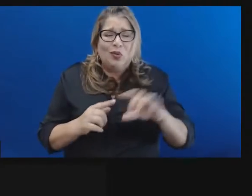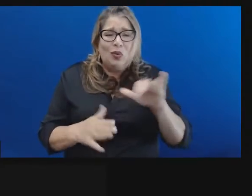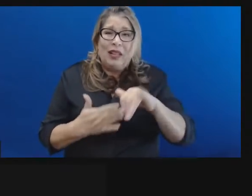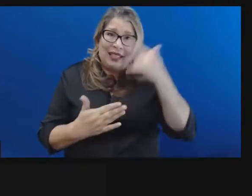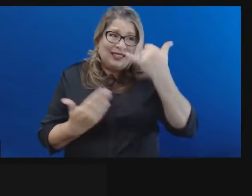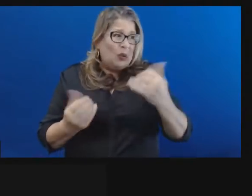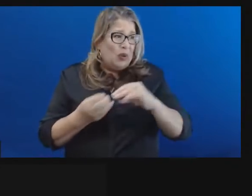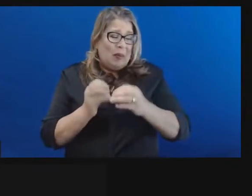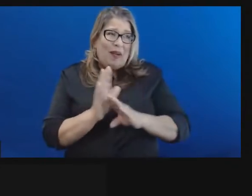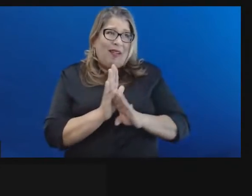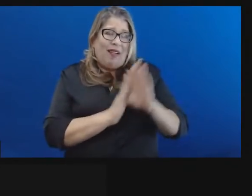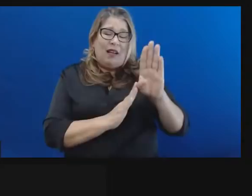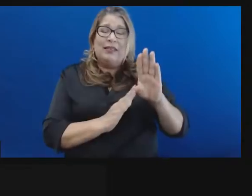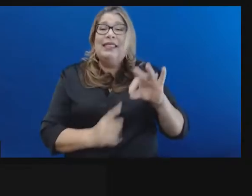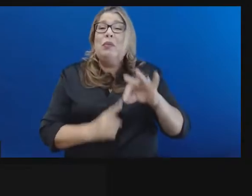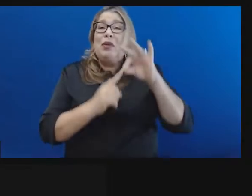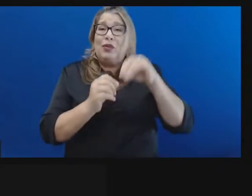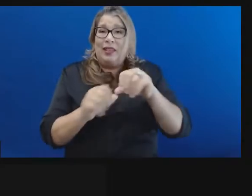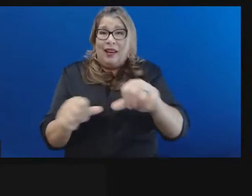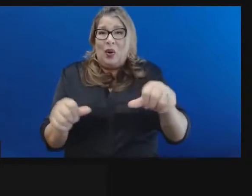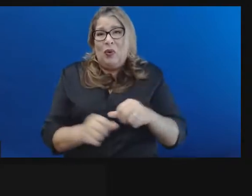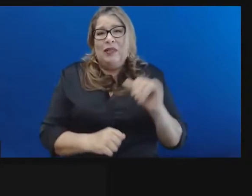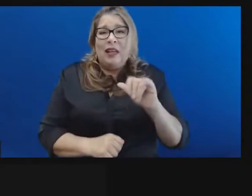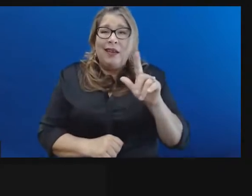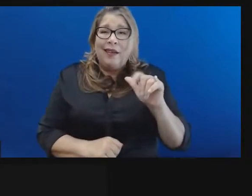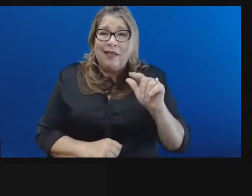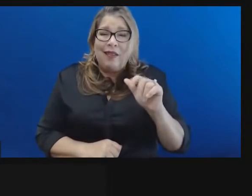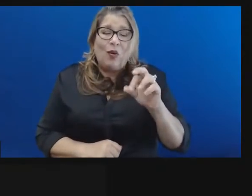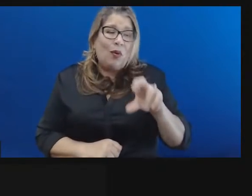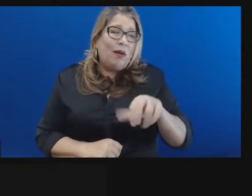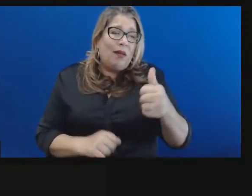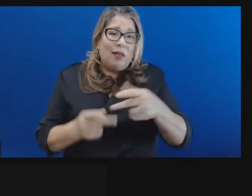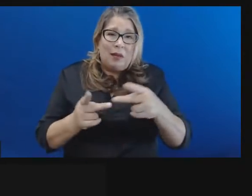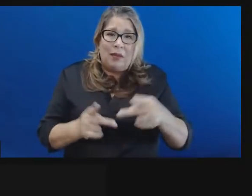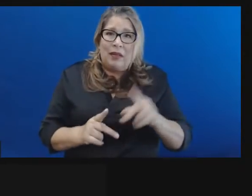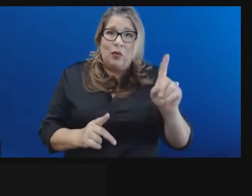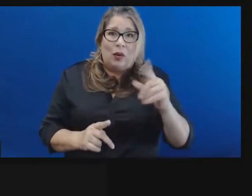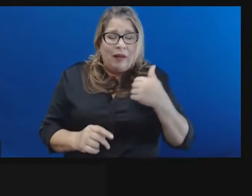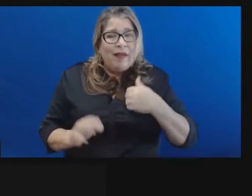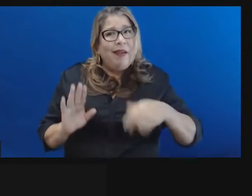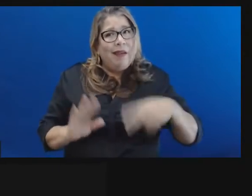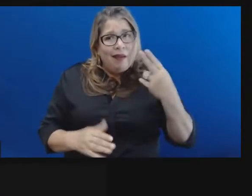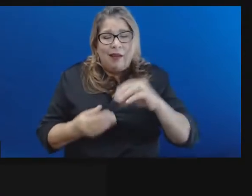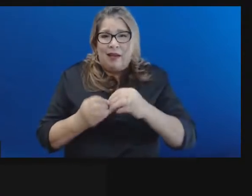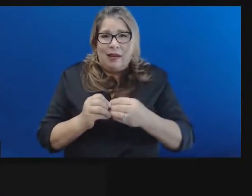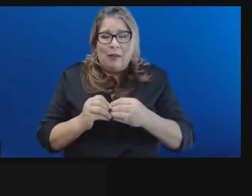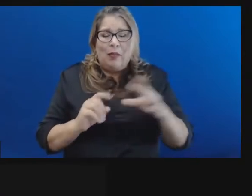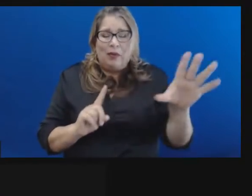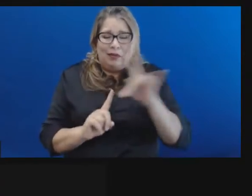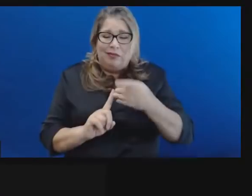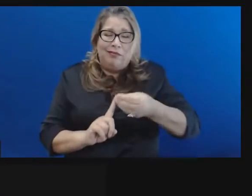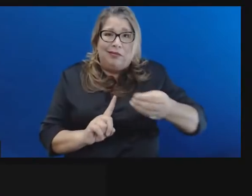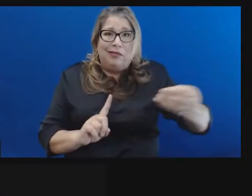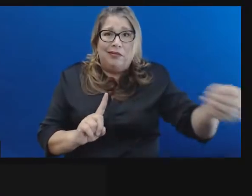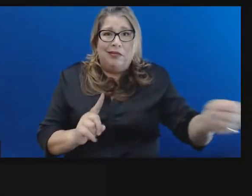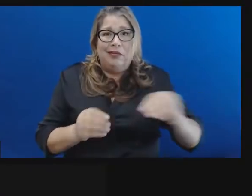in places like Los Angeles and other places where we still have very significant transmission.